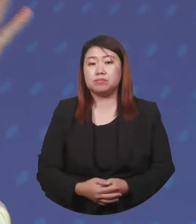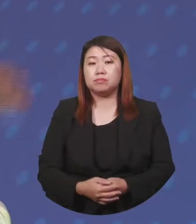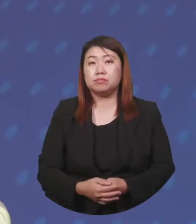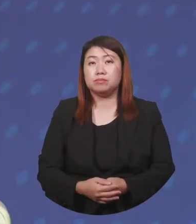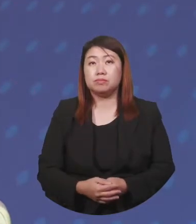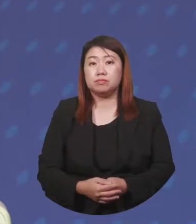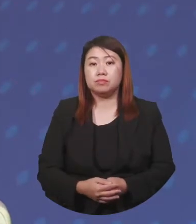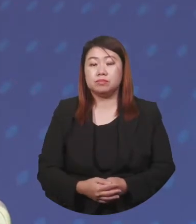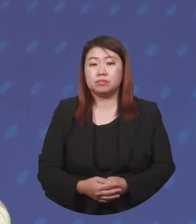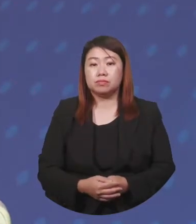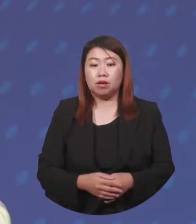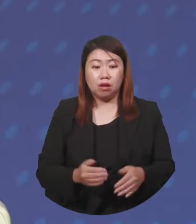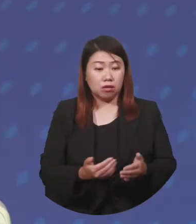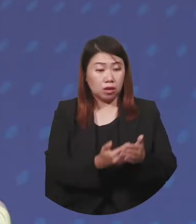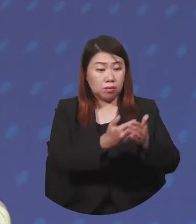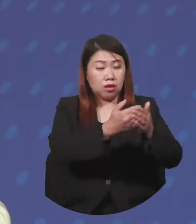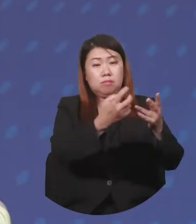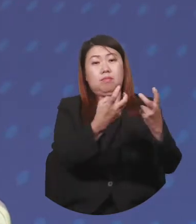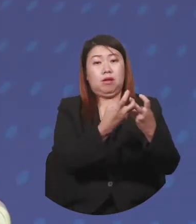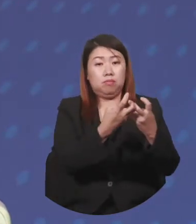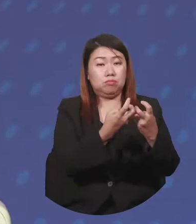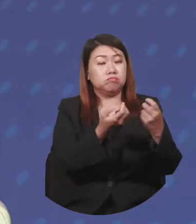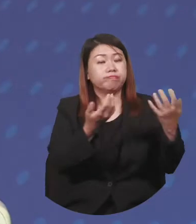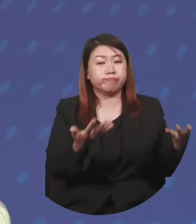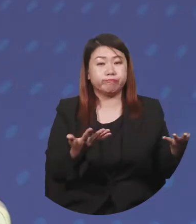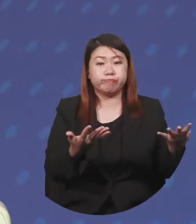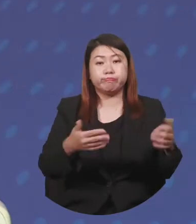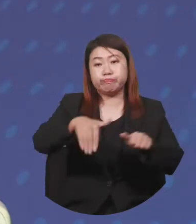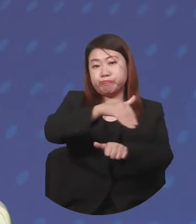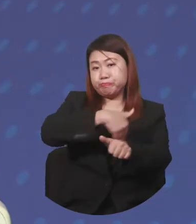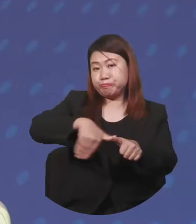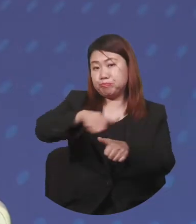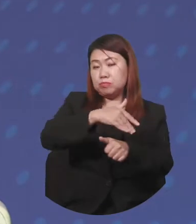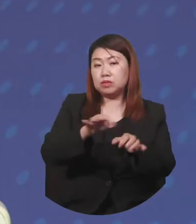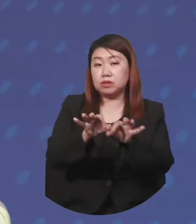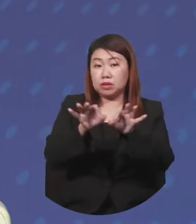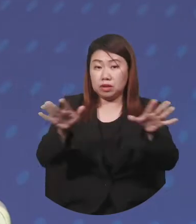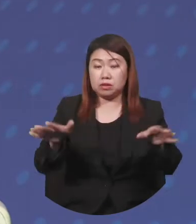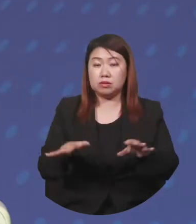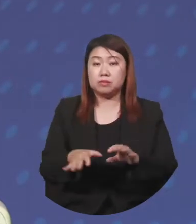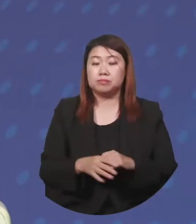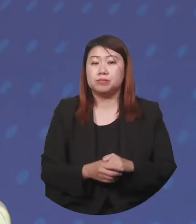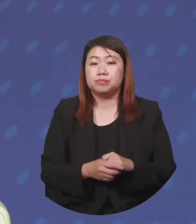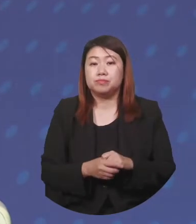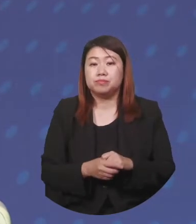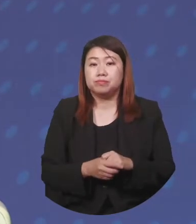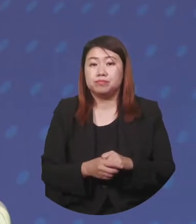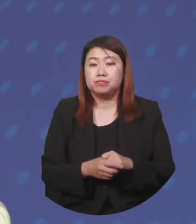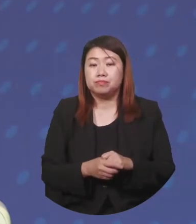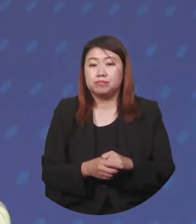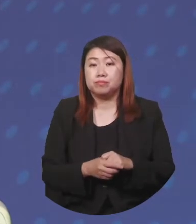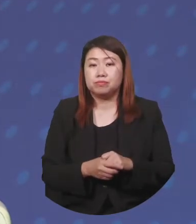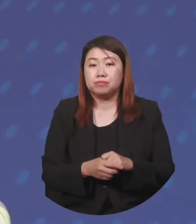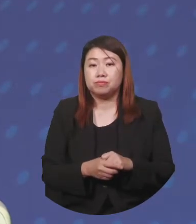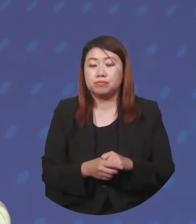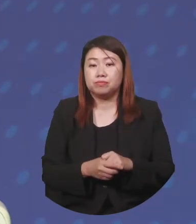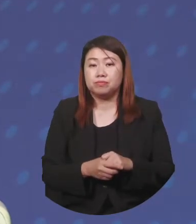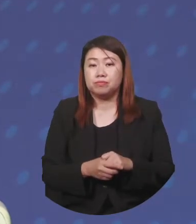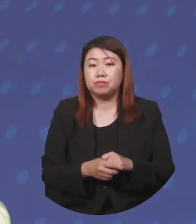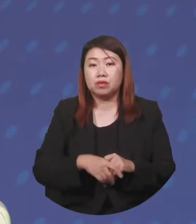Funding needs, the latest UN estimates put necessary investment to reach the